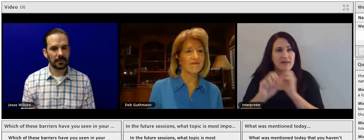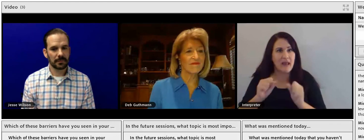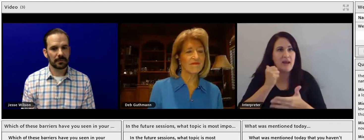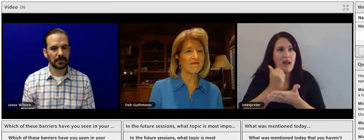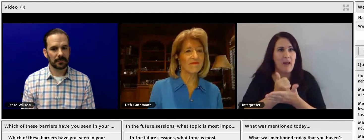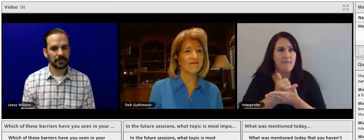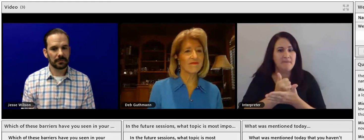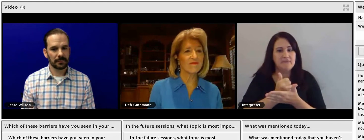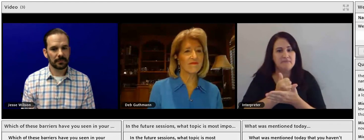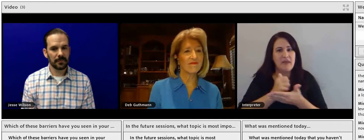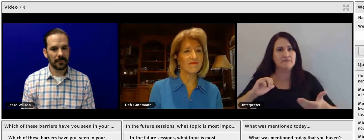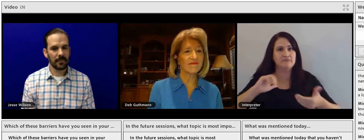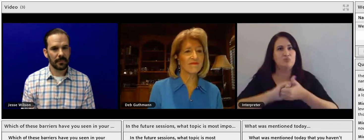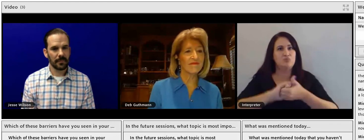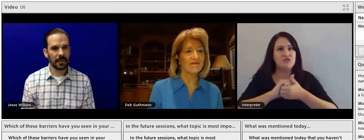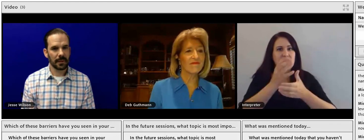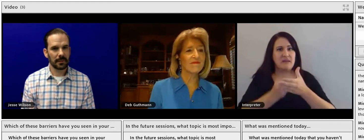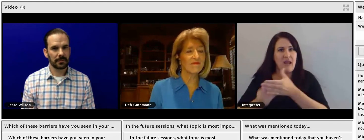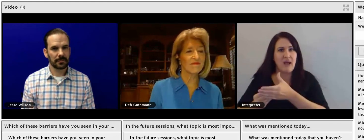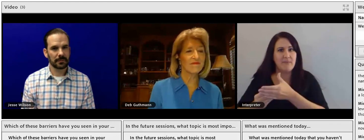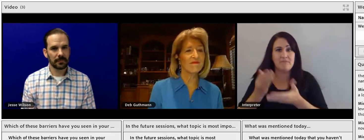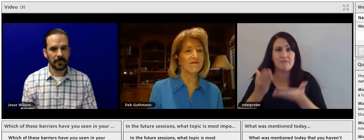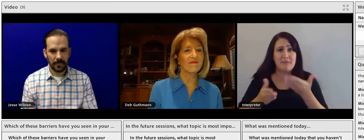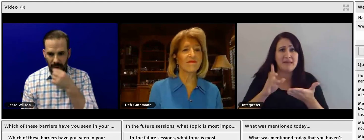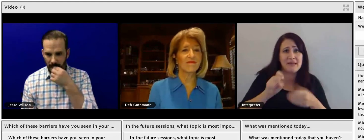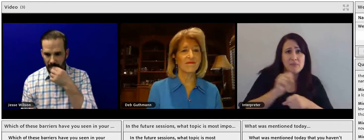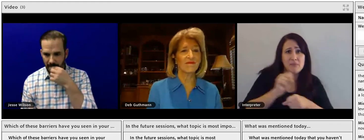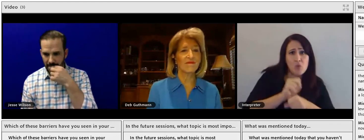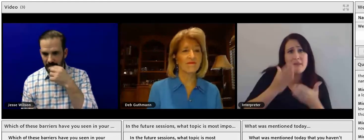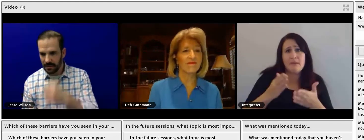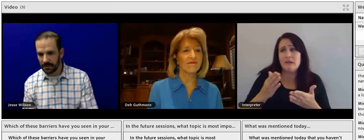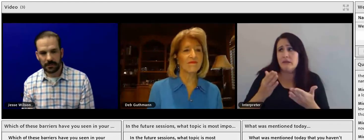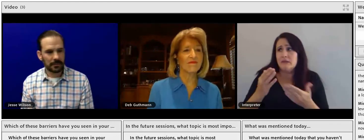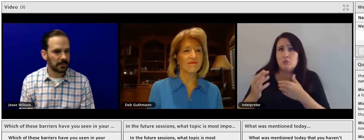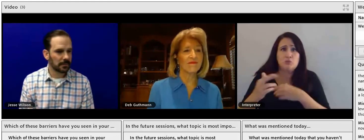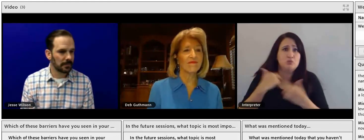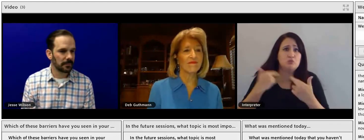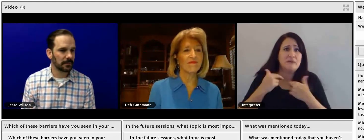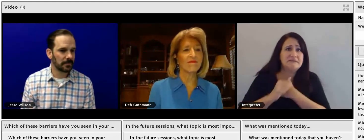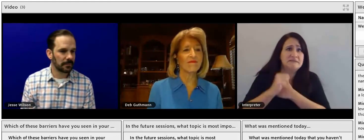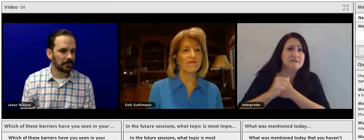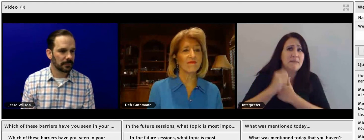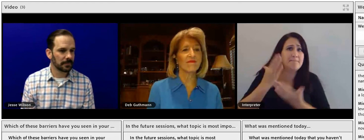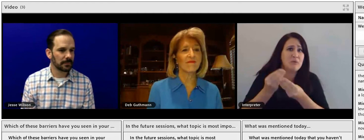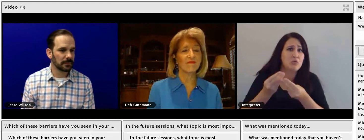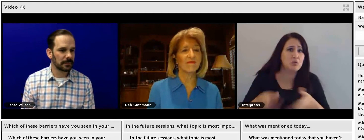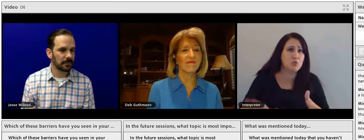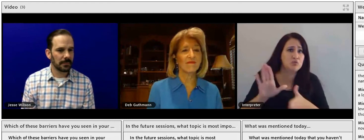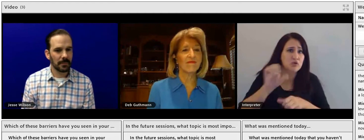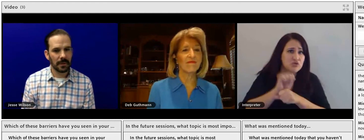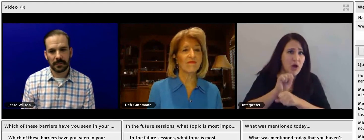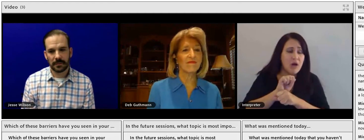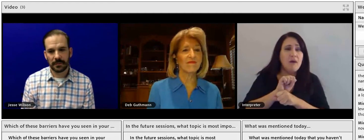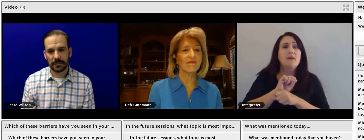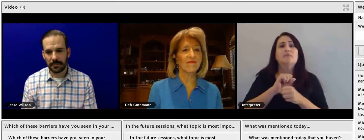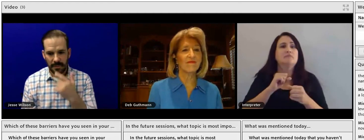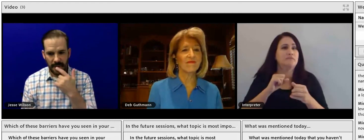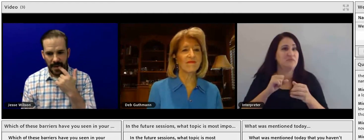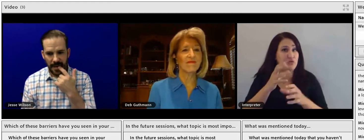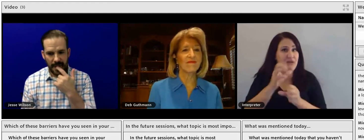between people who want or need employment or may be in danger of losing their employment, and to get